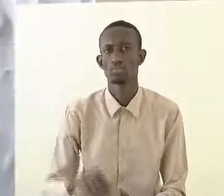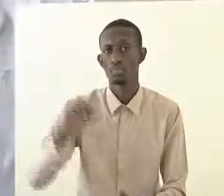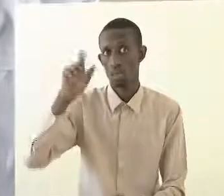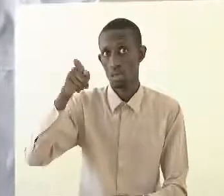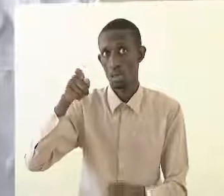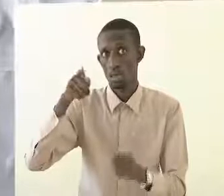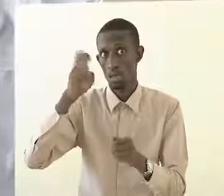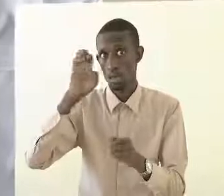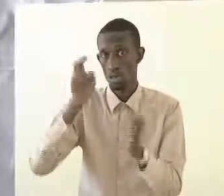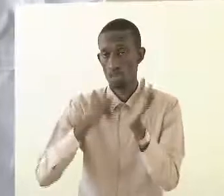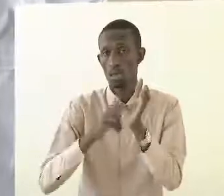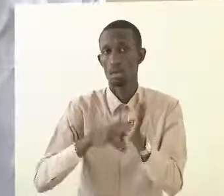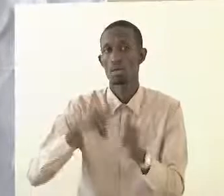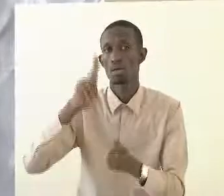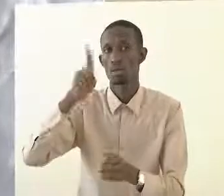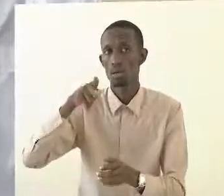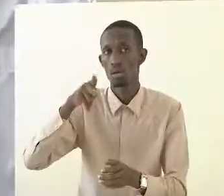rational number.